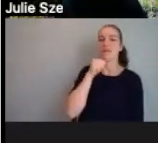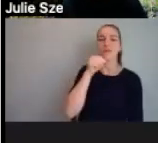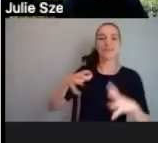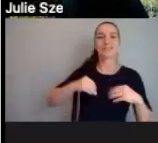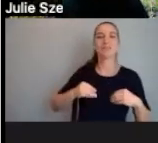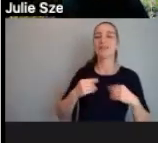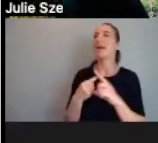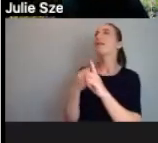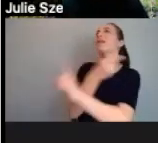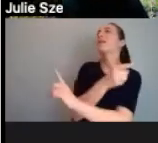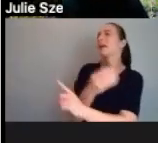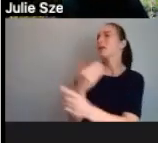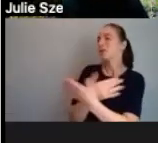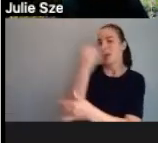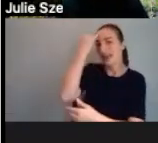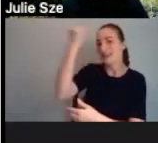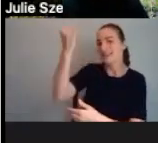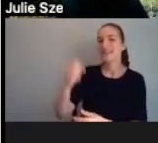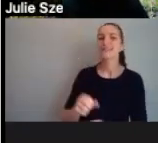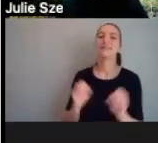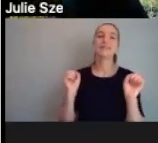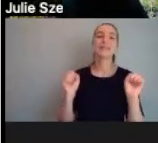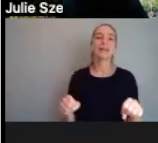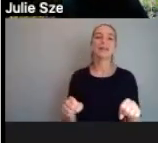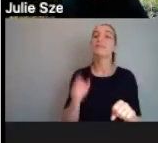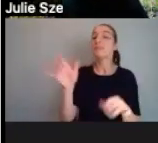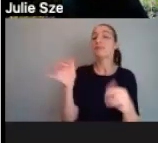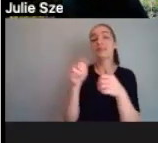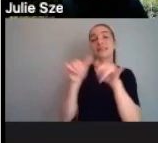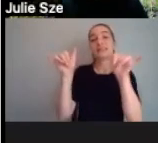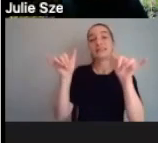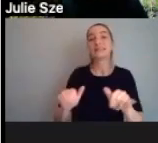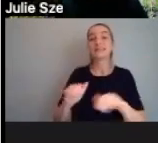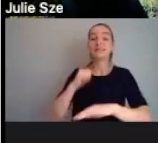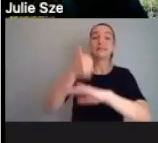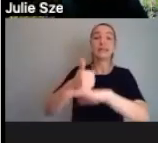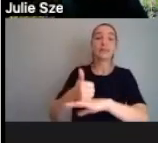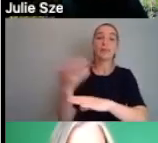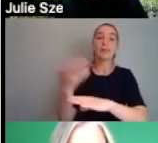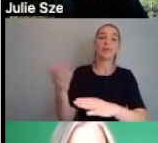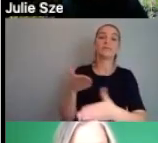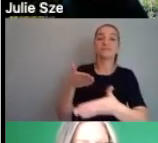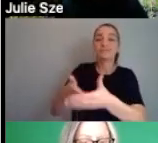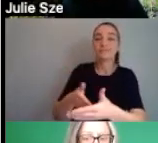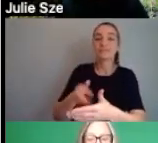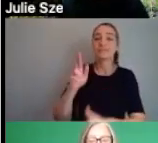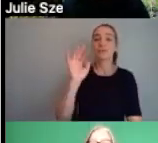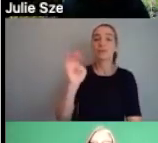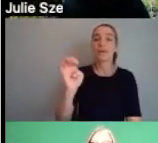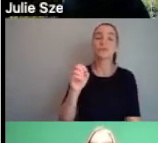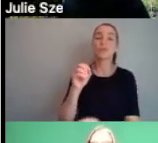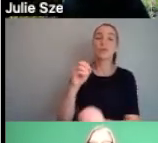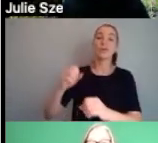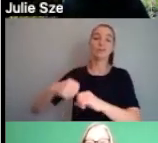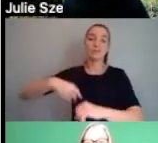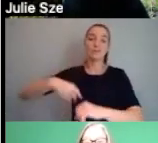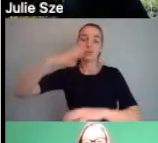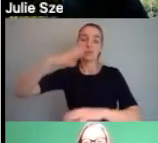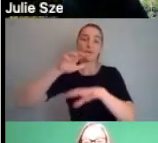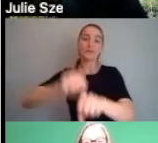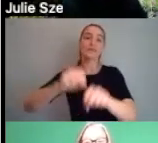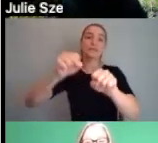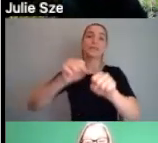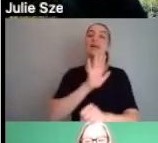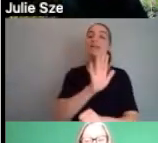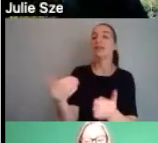domination, racial terror and colonial colonialism. So their vision for environmental justice is against eating